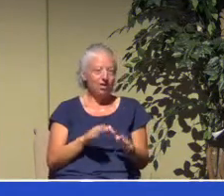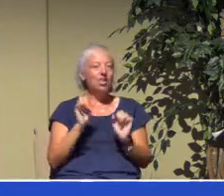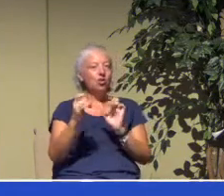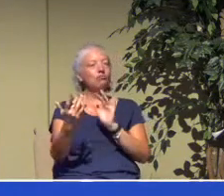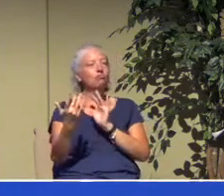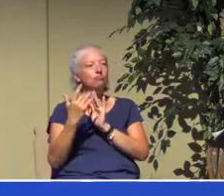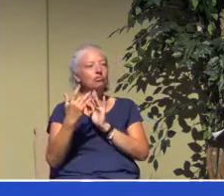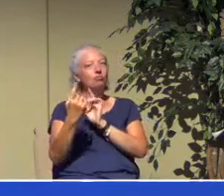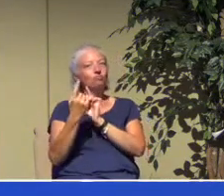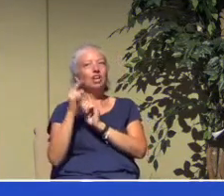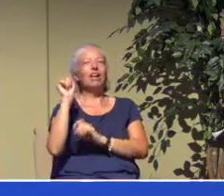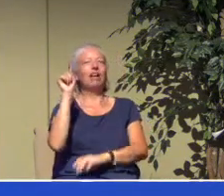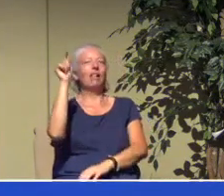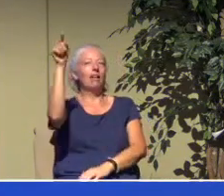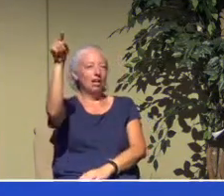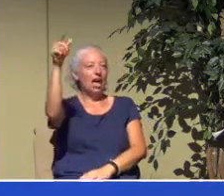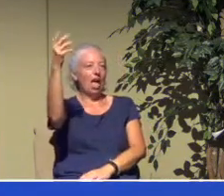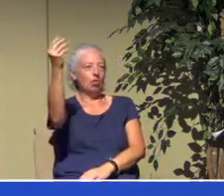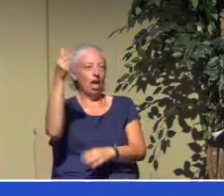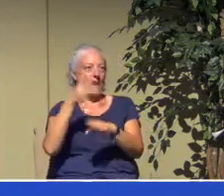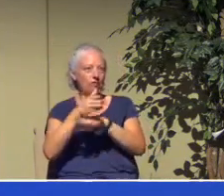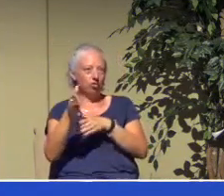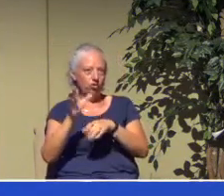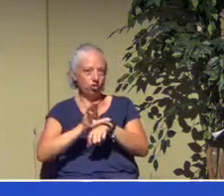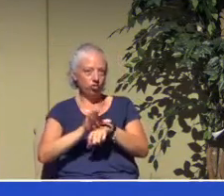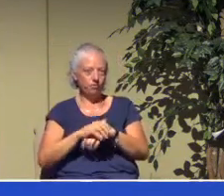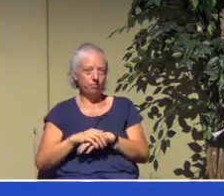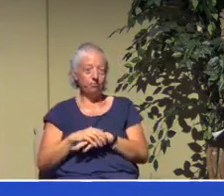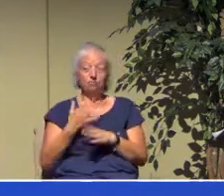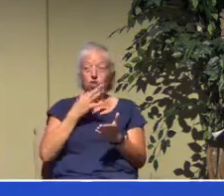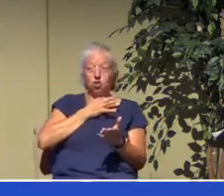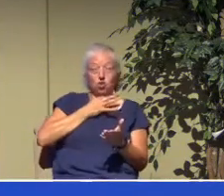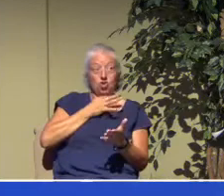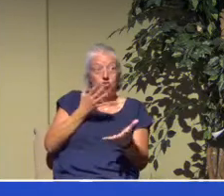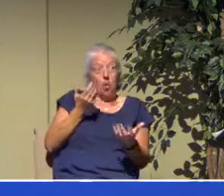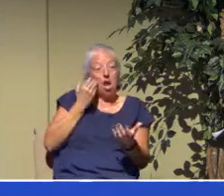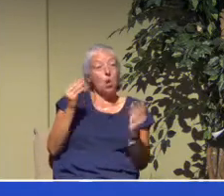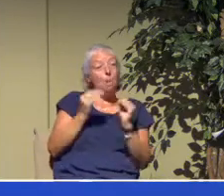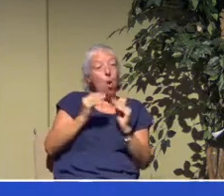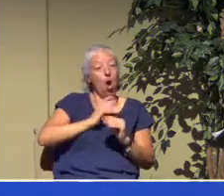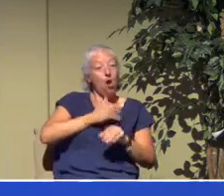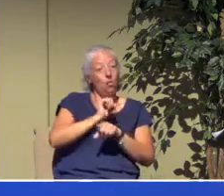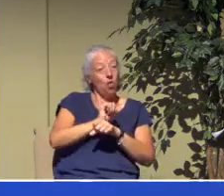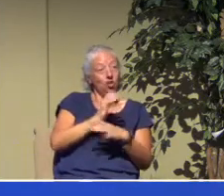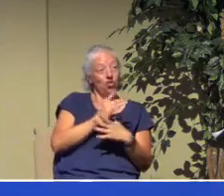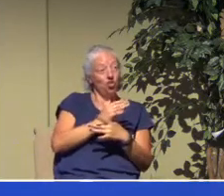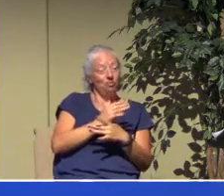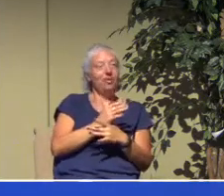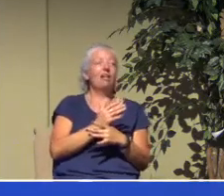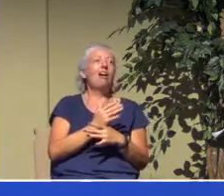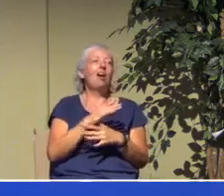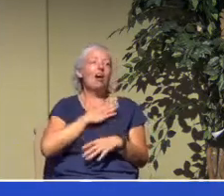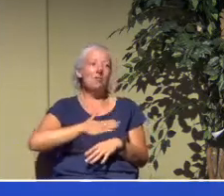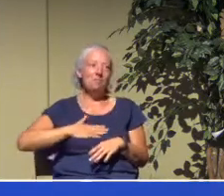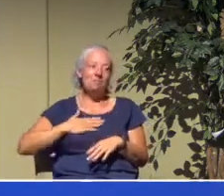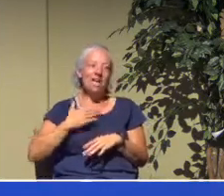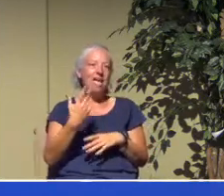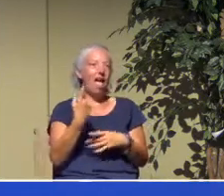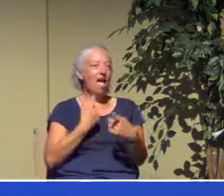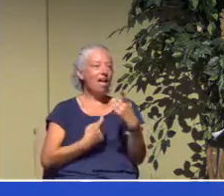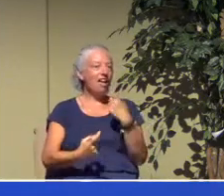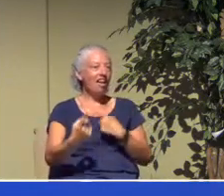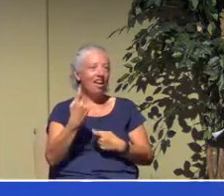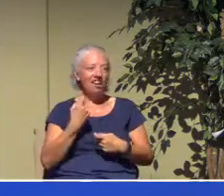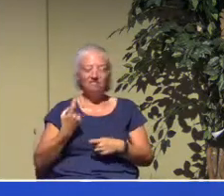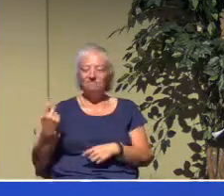me in the back. I'll be standing there. And if you're curious to hear more about what we do in Germany, please don't hesitate to ask us. We're